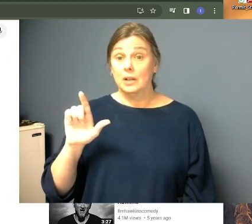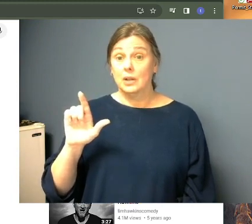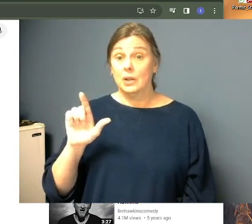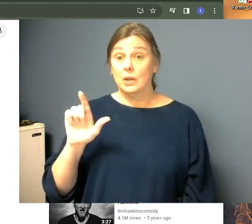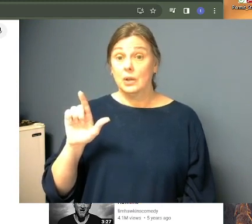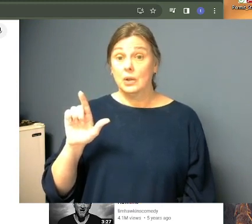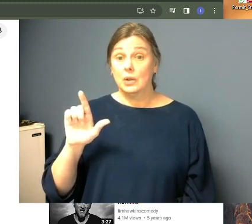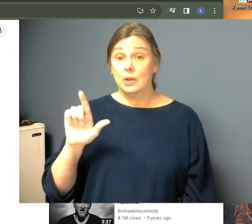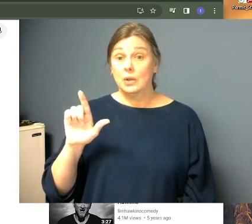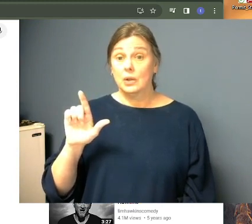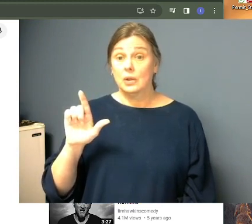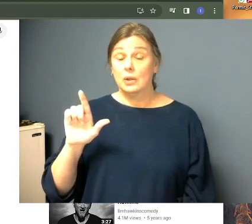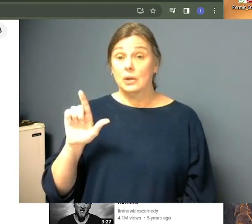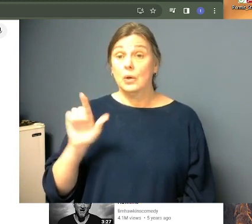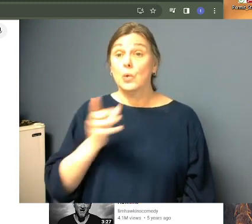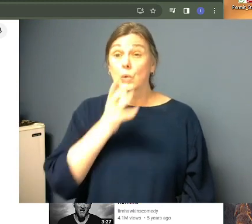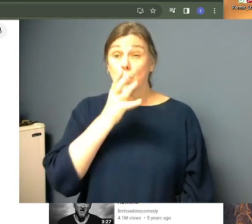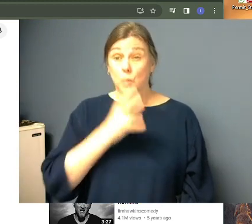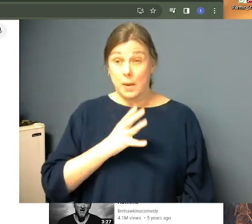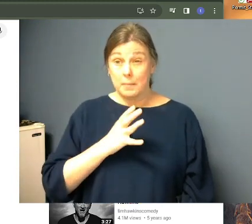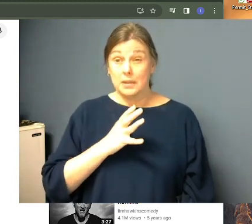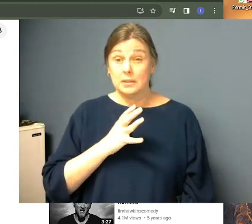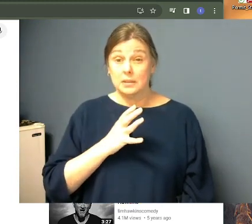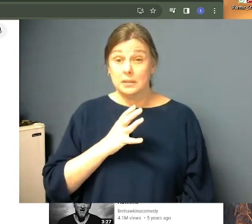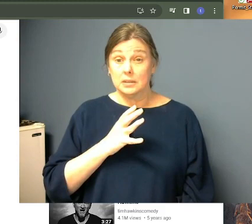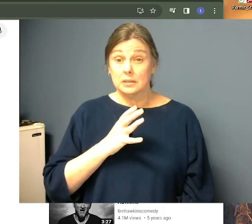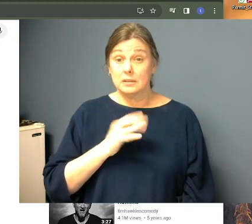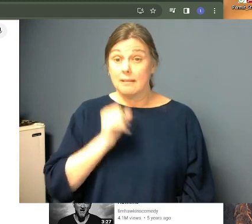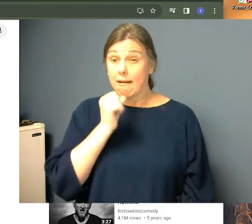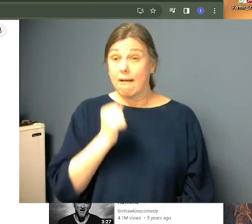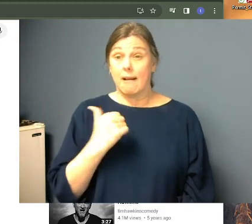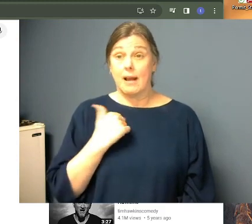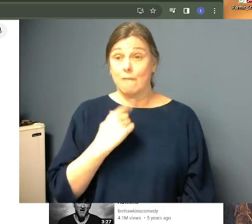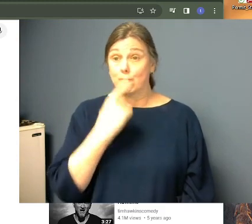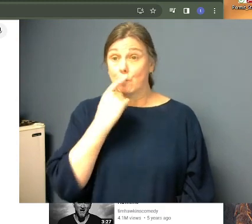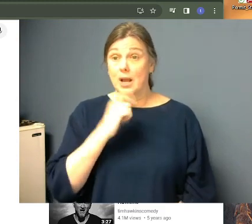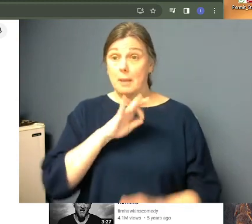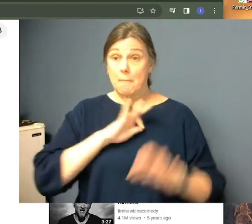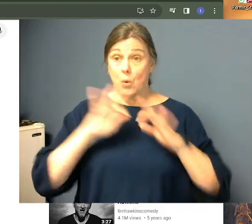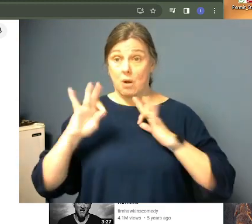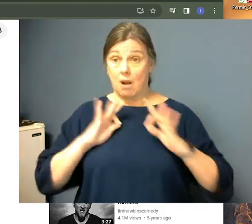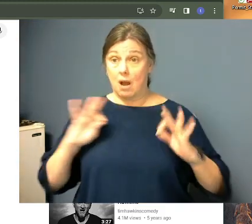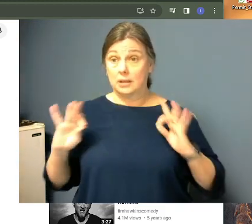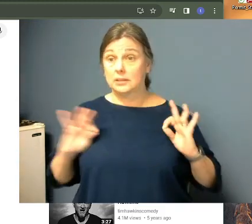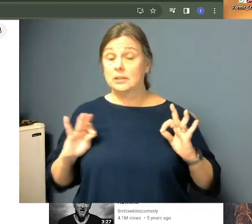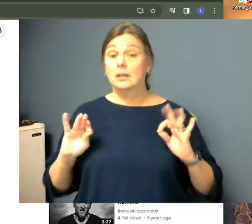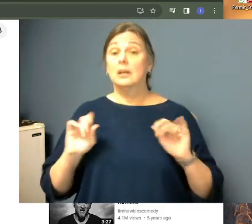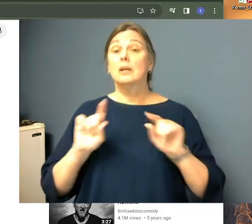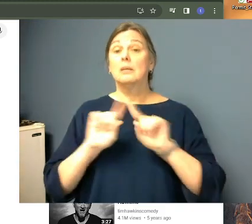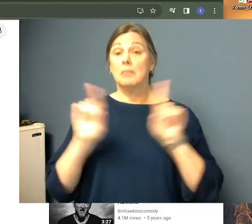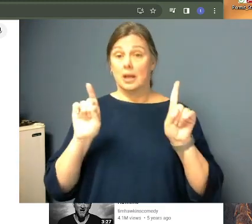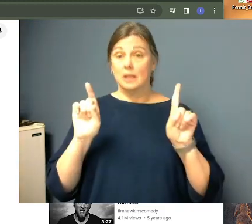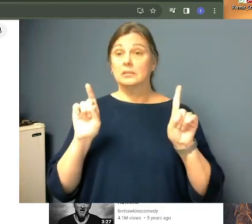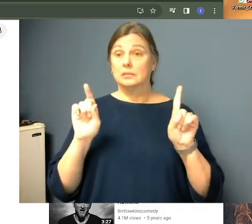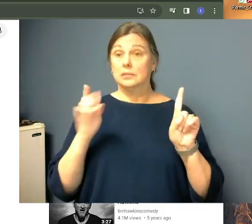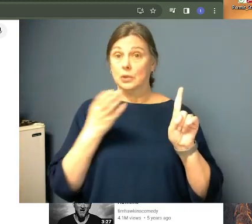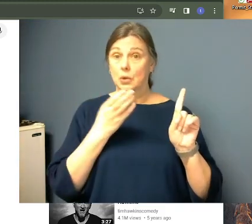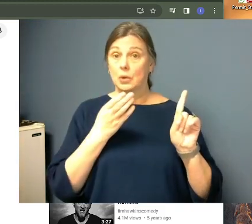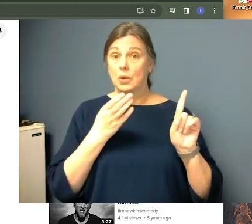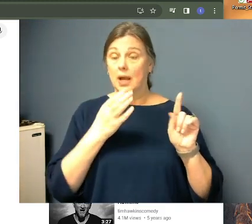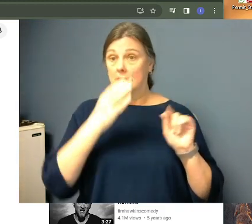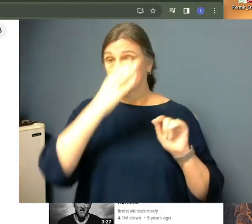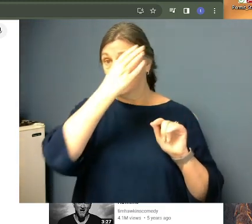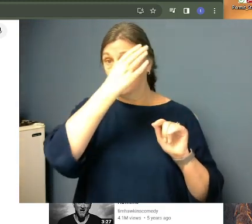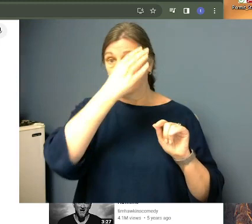she doesn't have the red polka dots, but she's in blue, and she's got like a